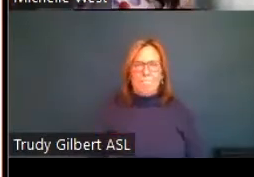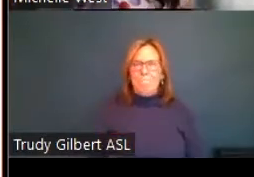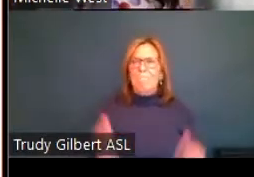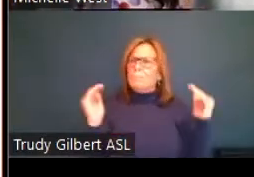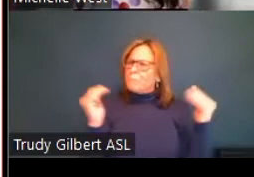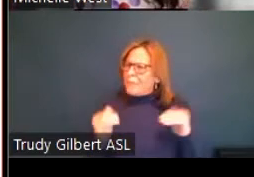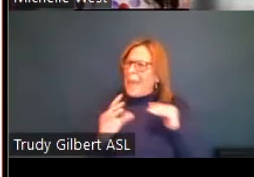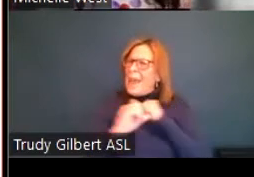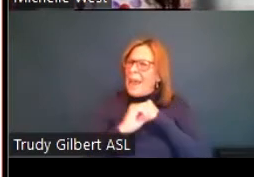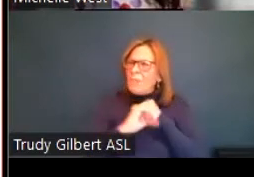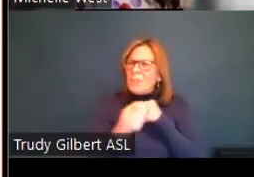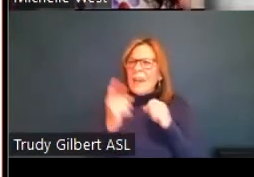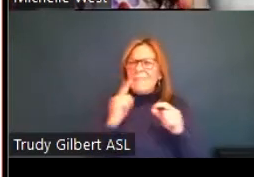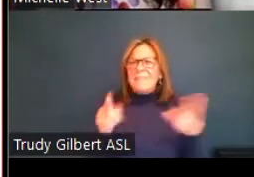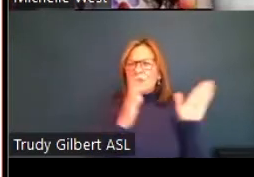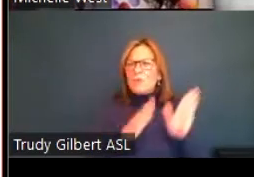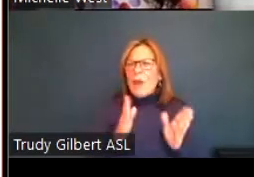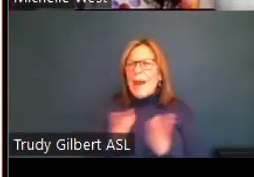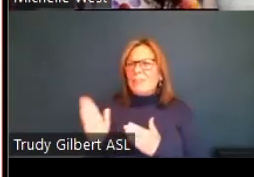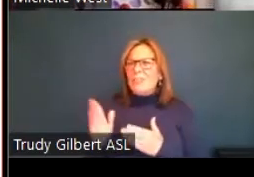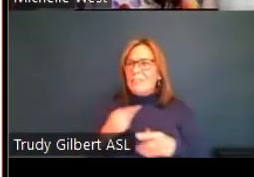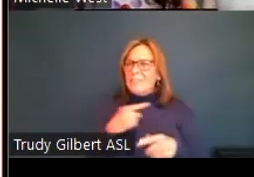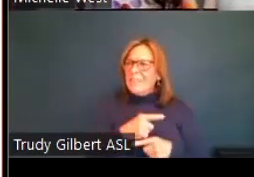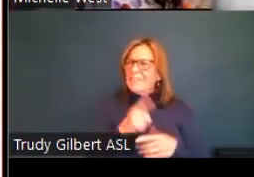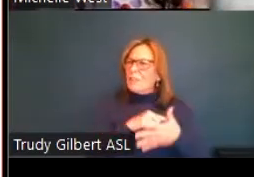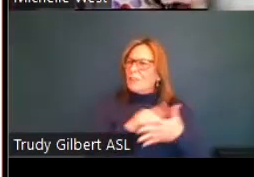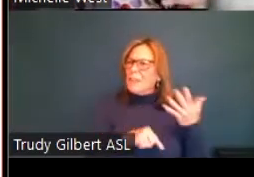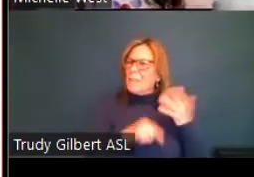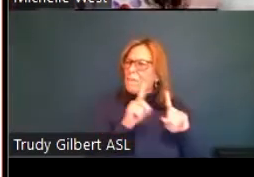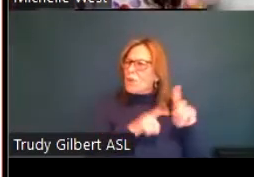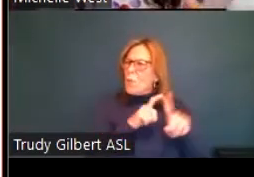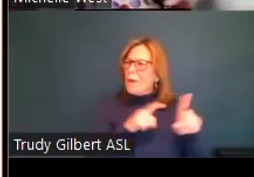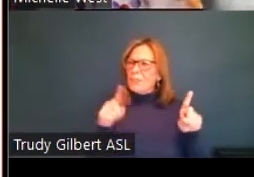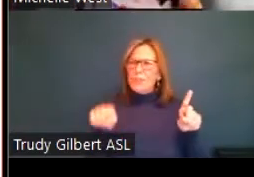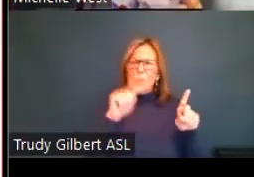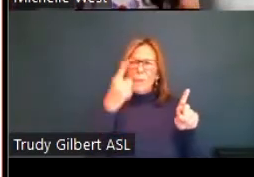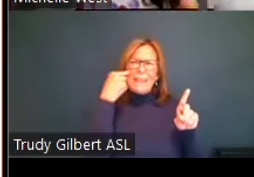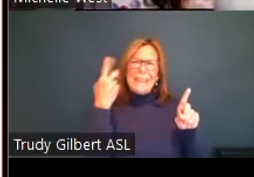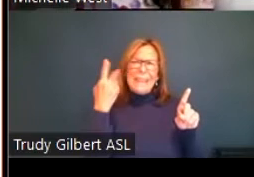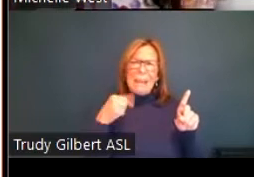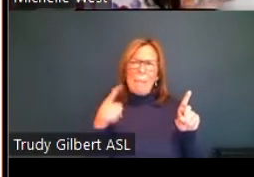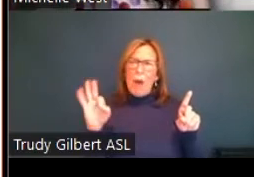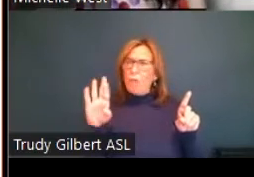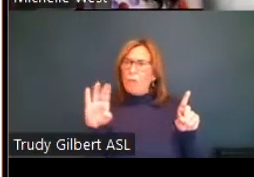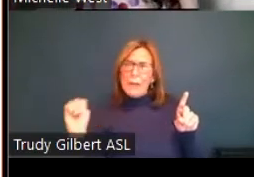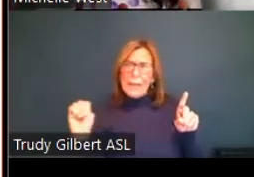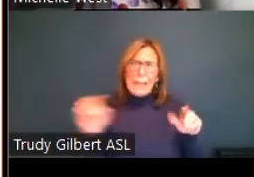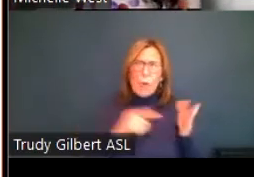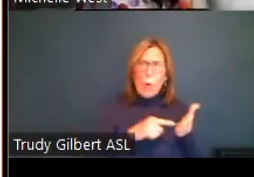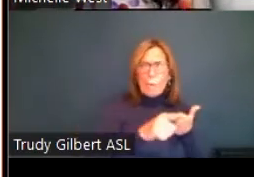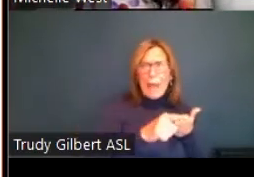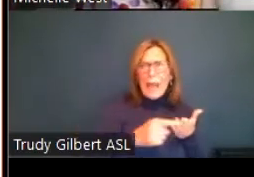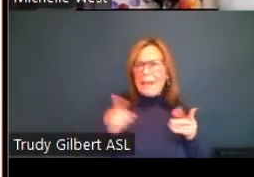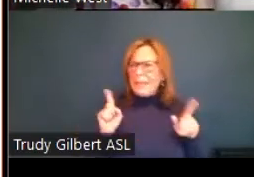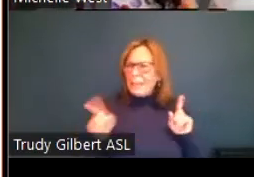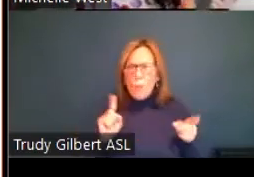These are some of the questions that you're going to, that you would think about if you're thinking about advertising free or paid, either way. These are the things that we